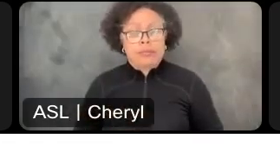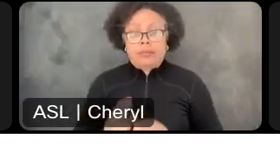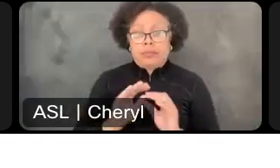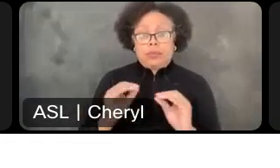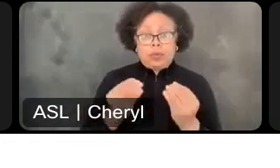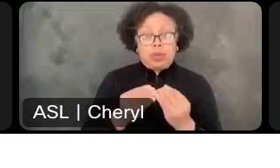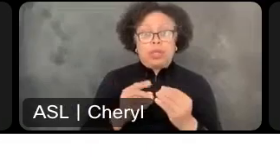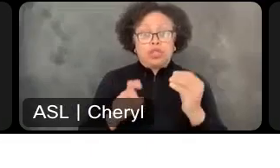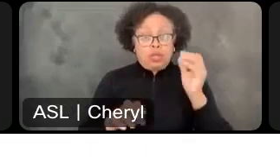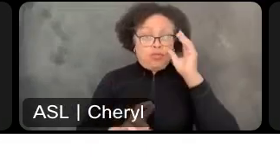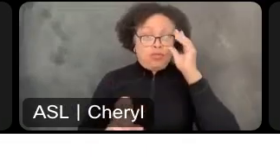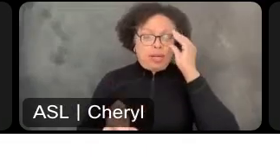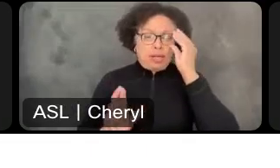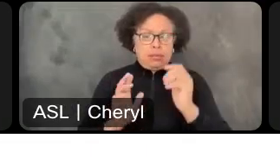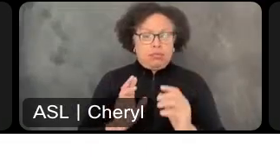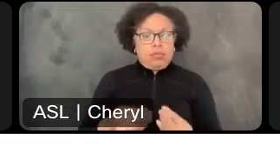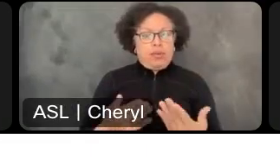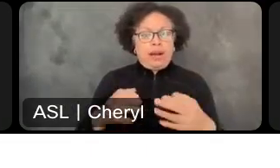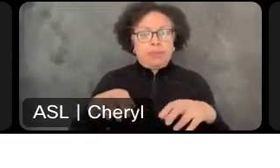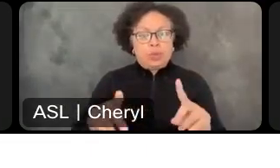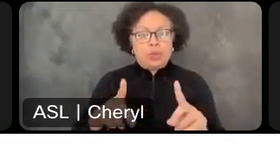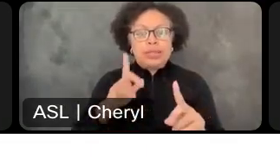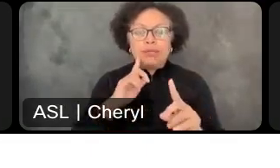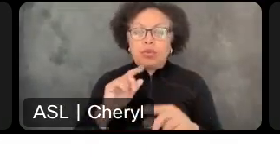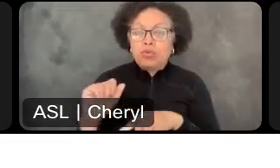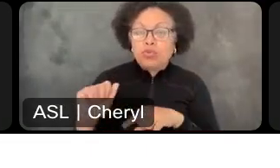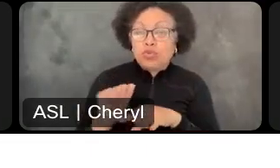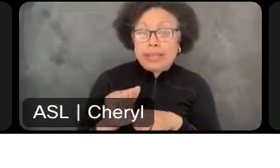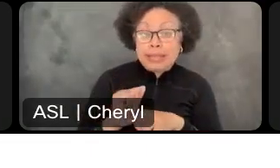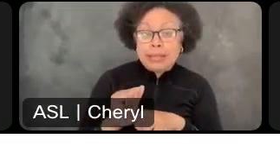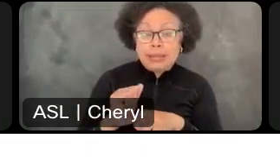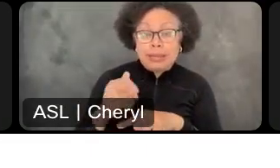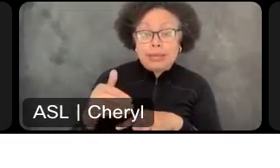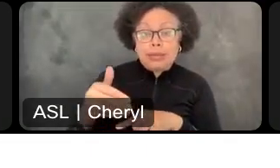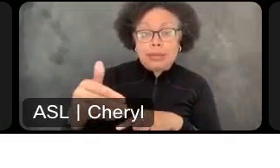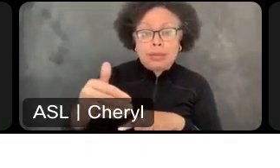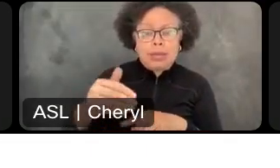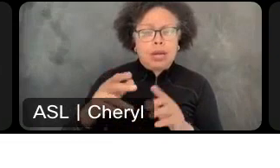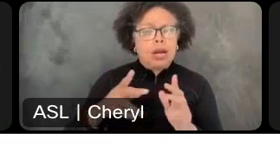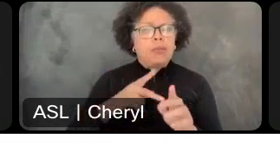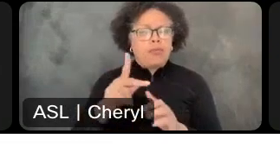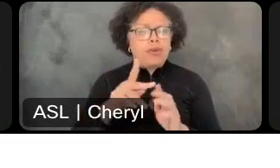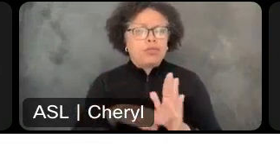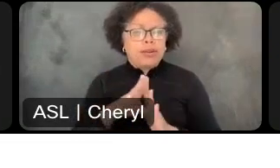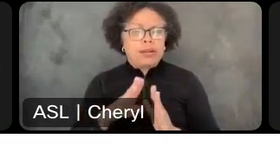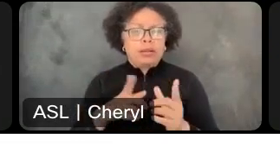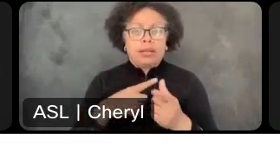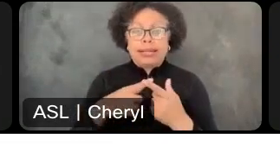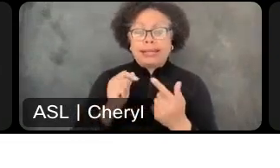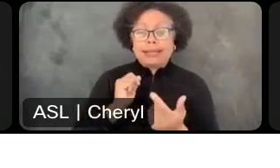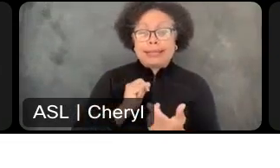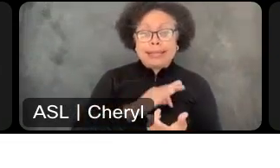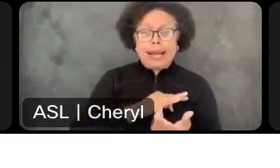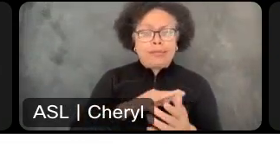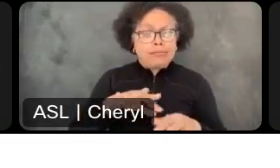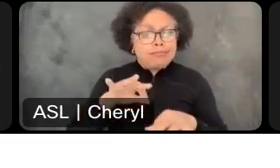Organizations should provide opportunities for ongoing training and professional development so that staff can continue to